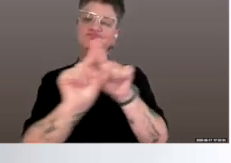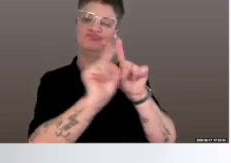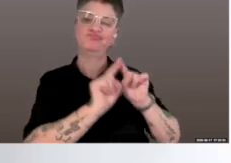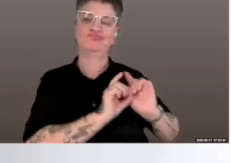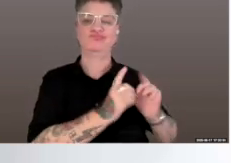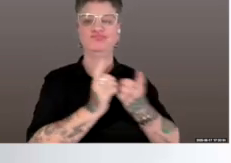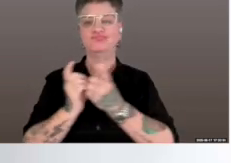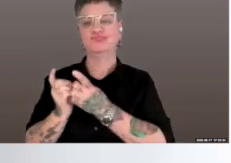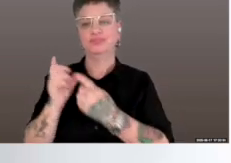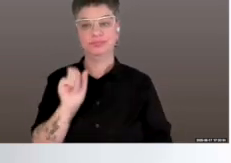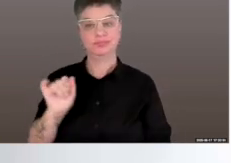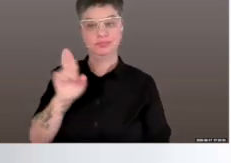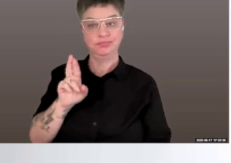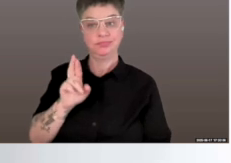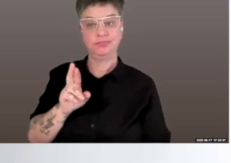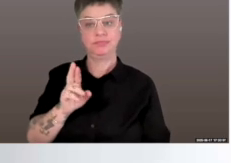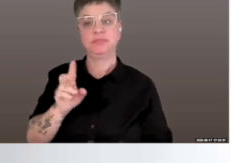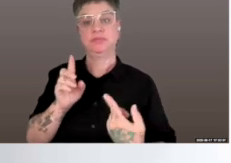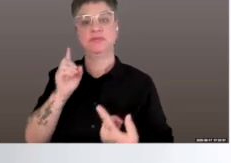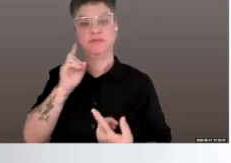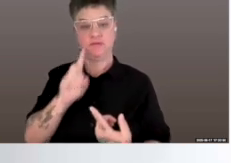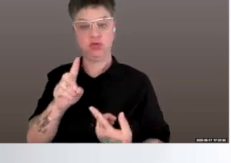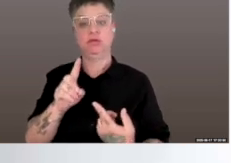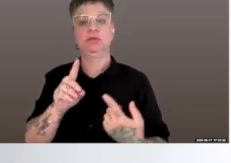listservs to let everyone know.